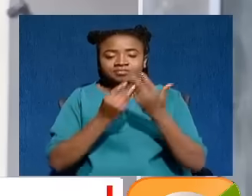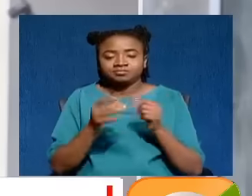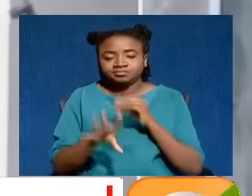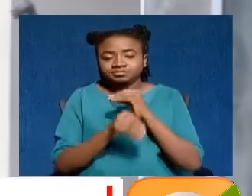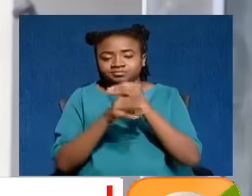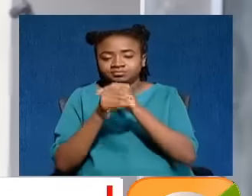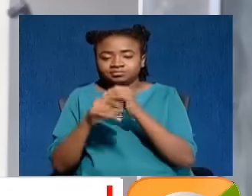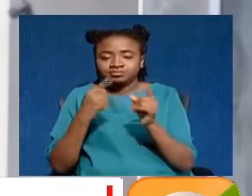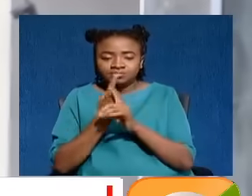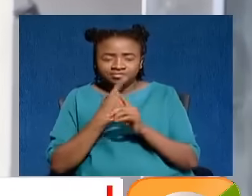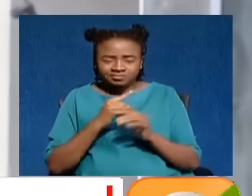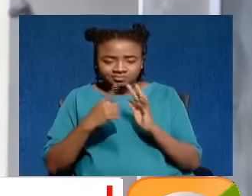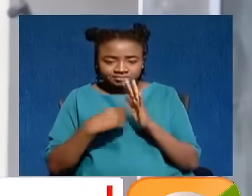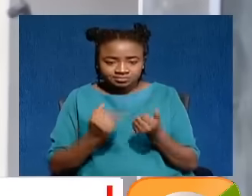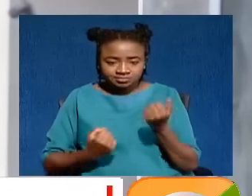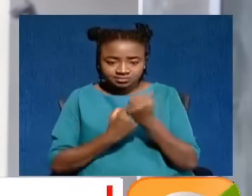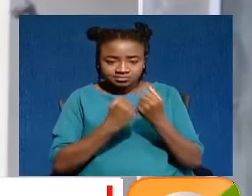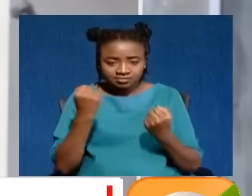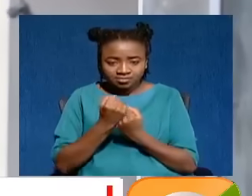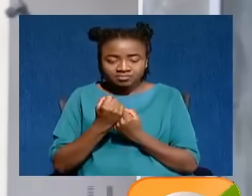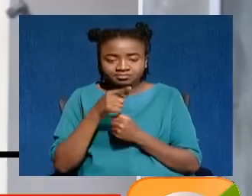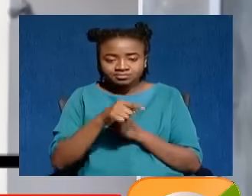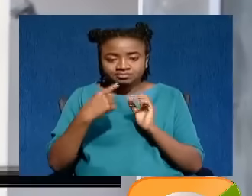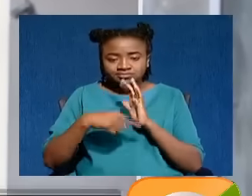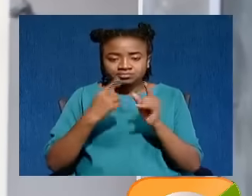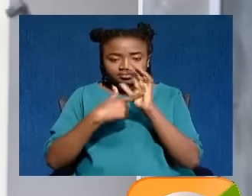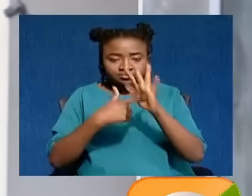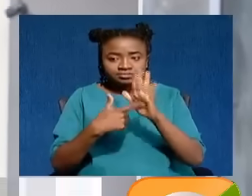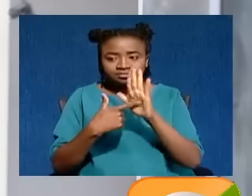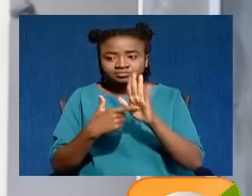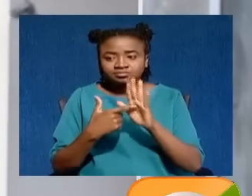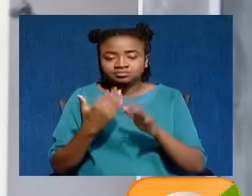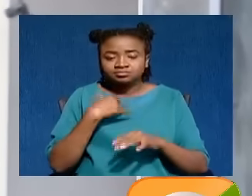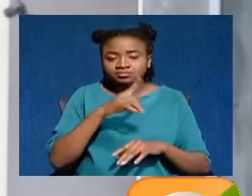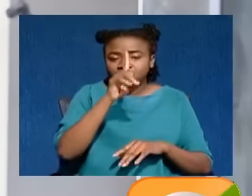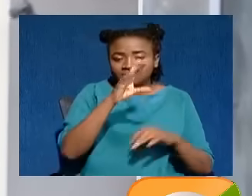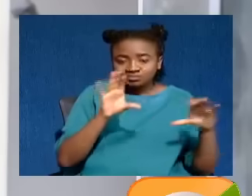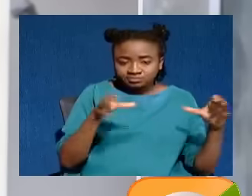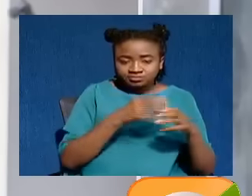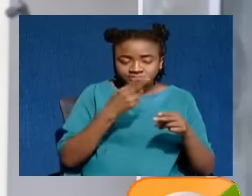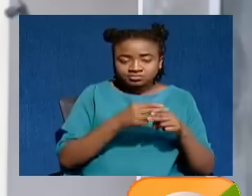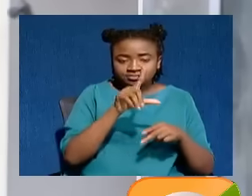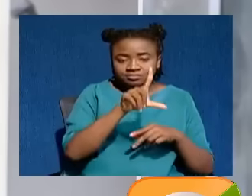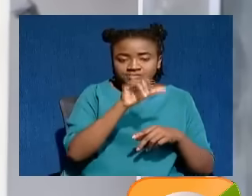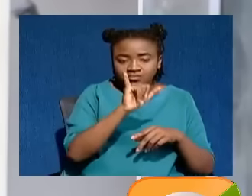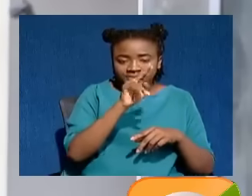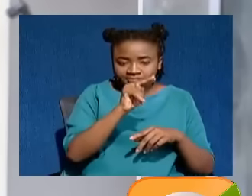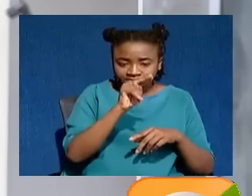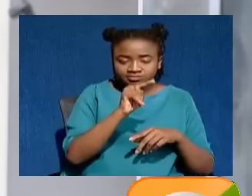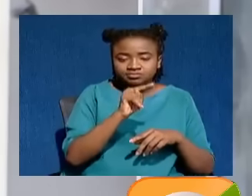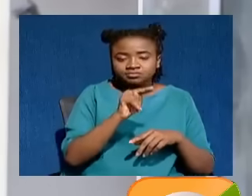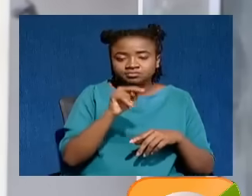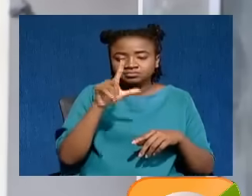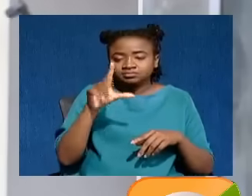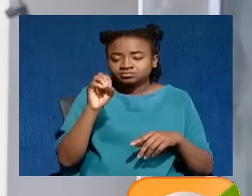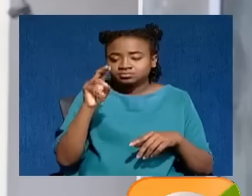the automotive industry. For example, there is a company called Kinglong. It is the fourth